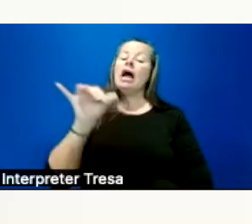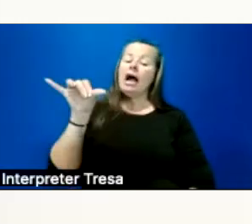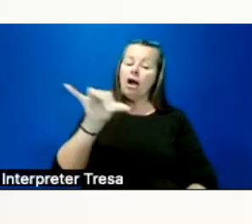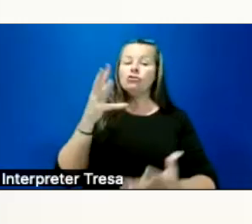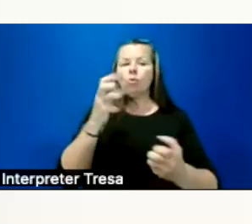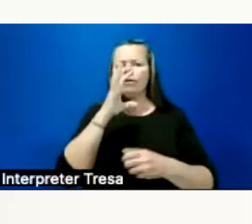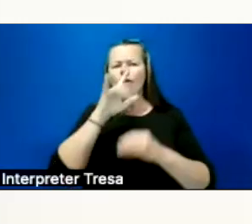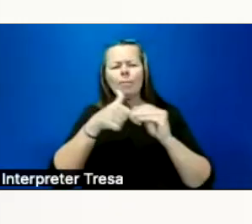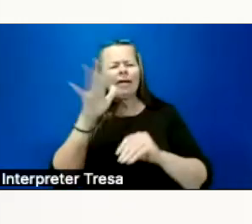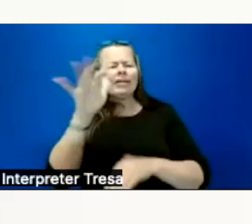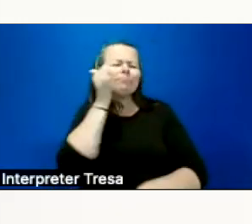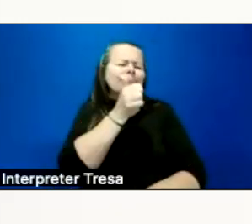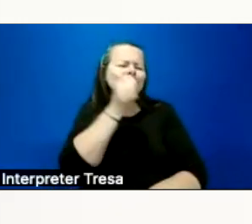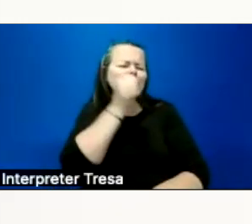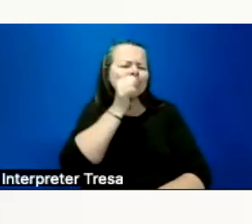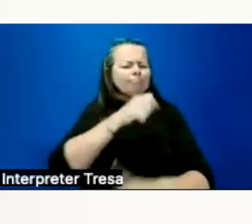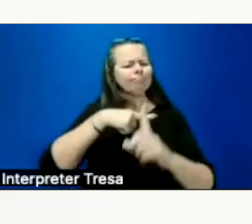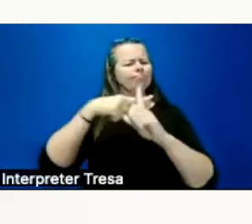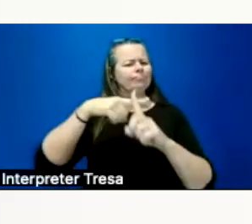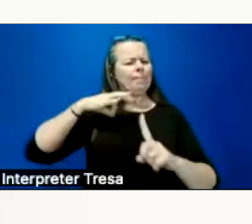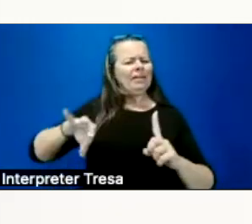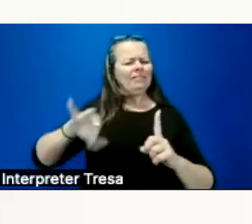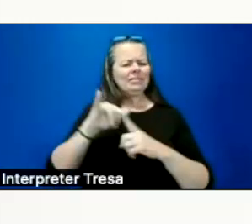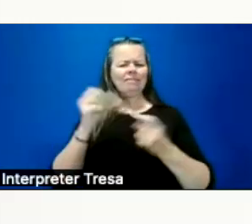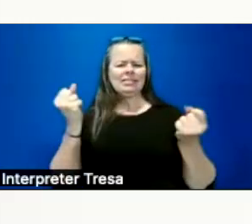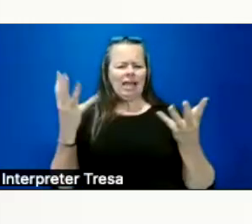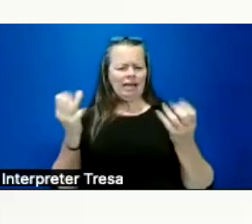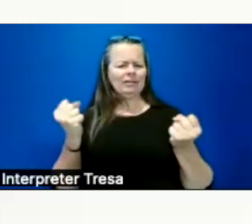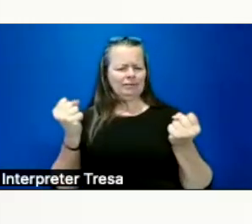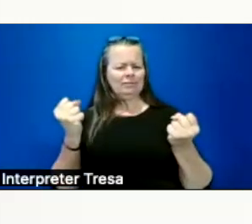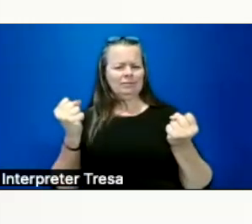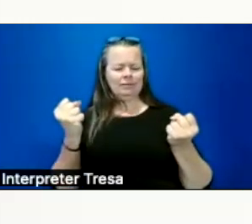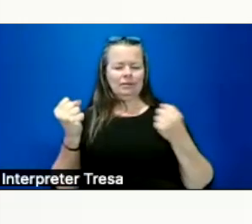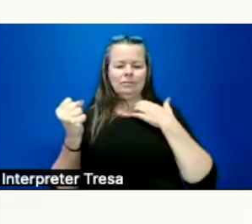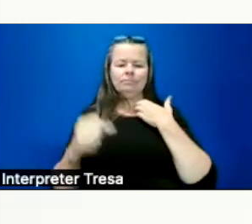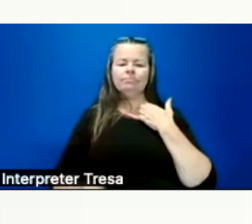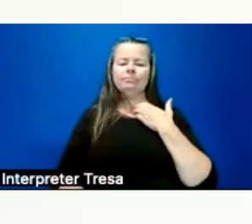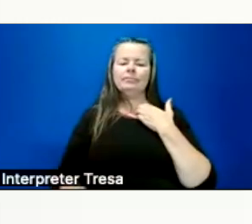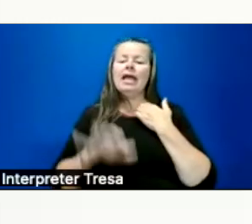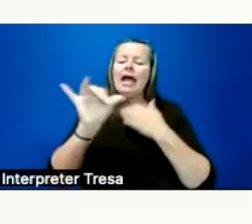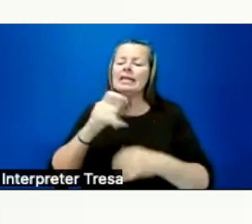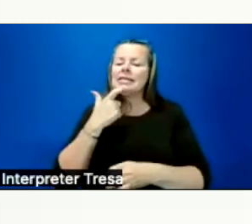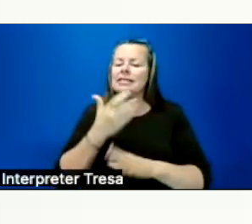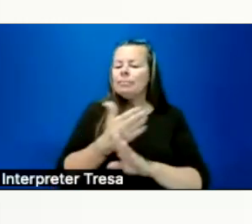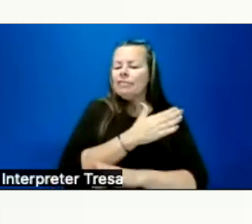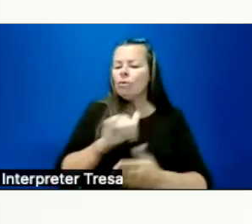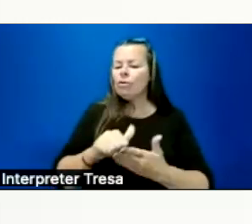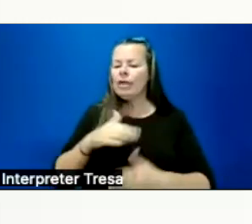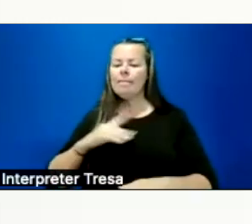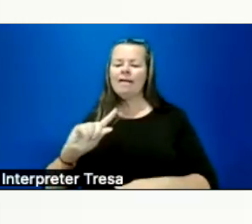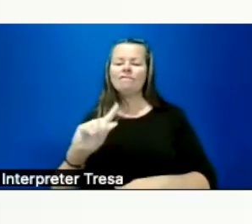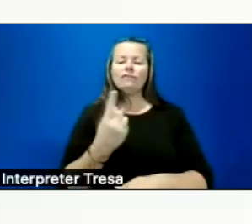languages. We can see that, as I said, my very first example about signing